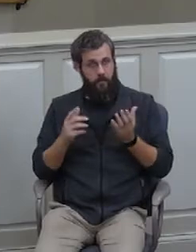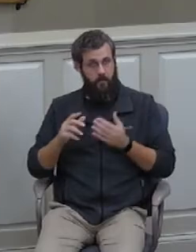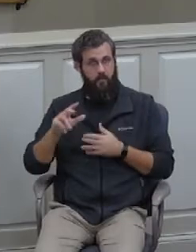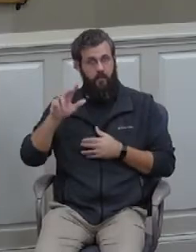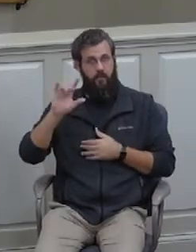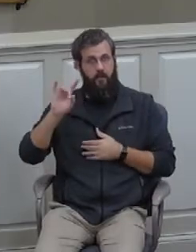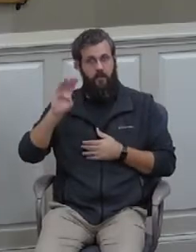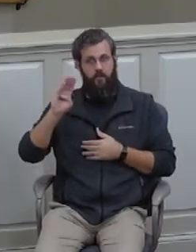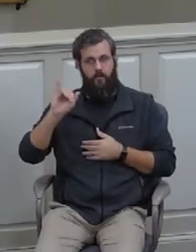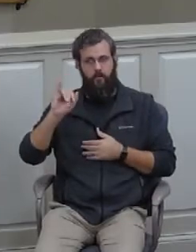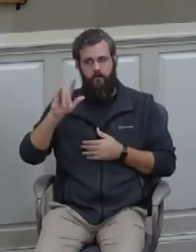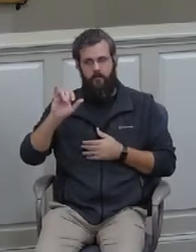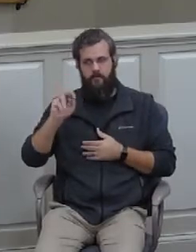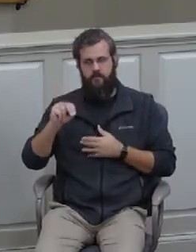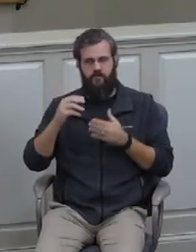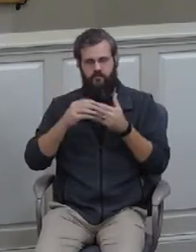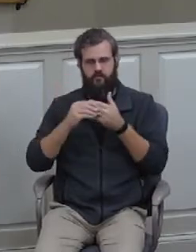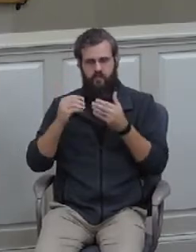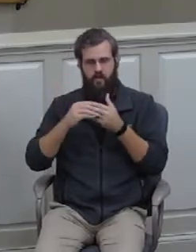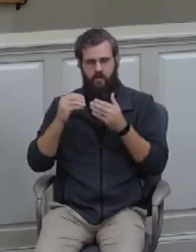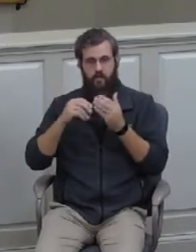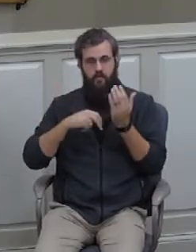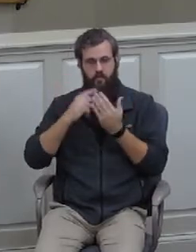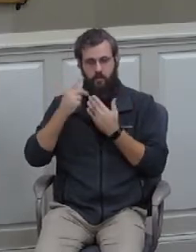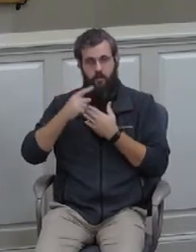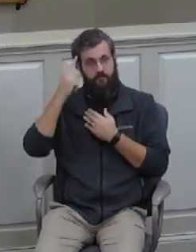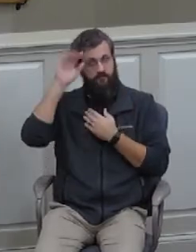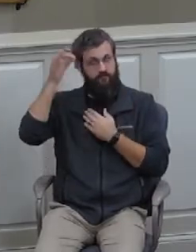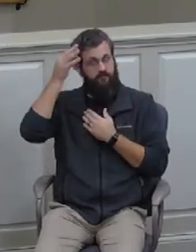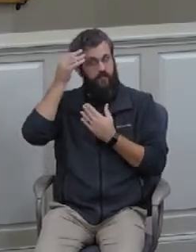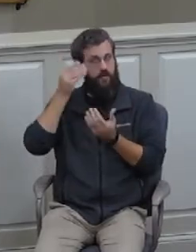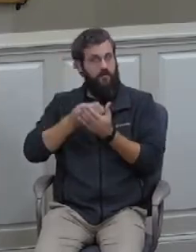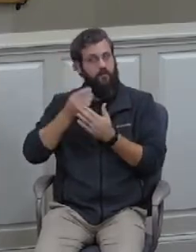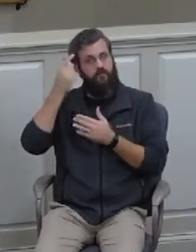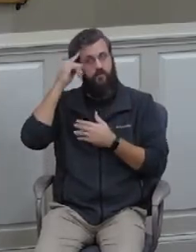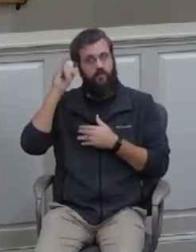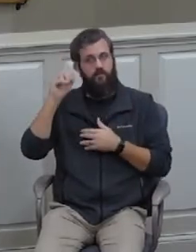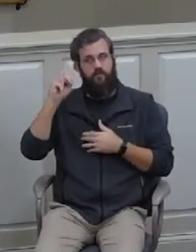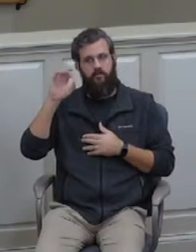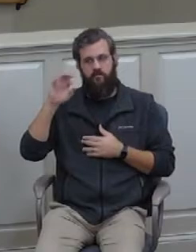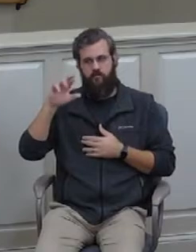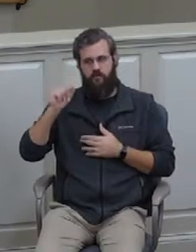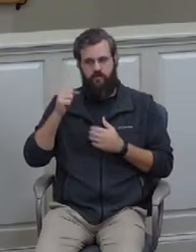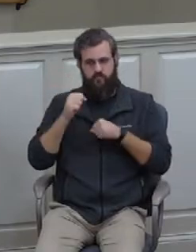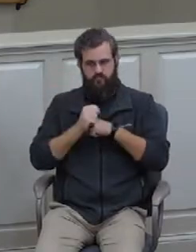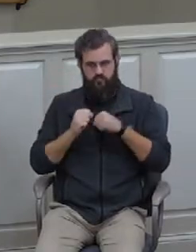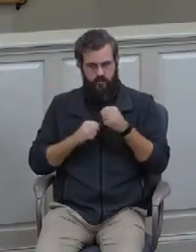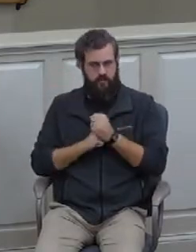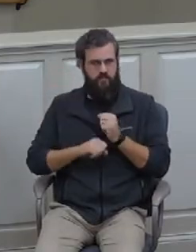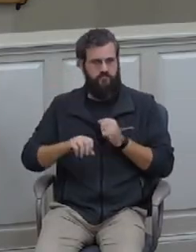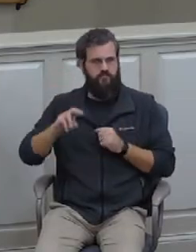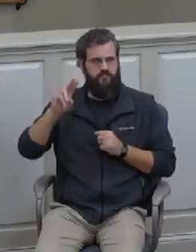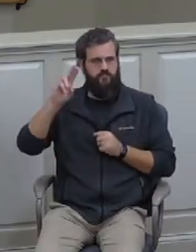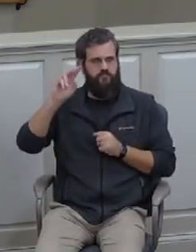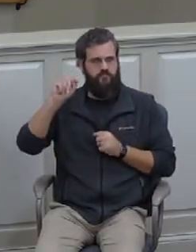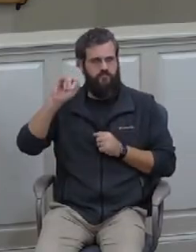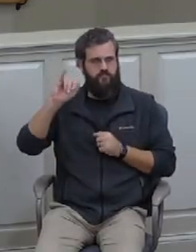billion infrastructure program on the federal level. It funds all the utility drinking water